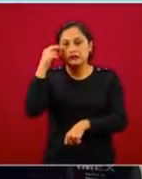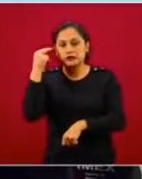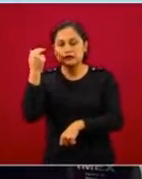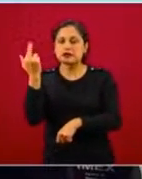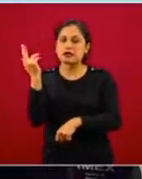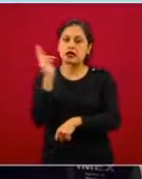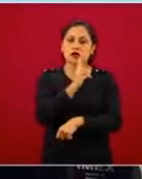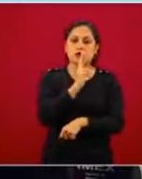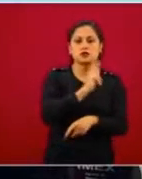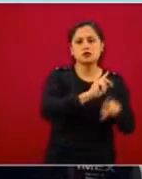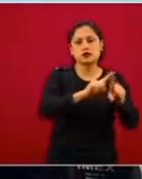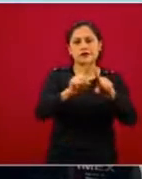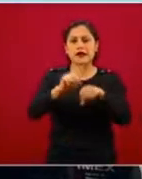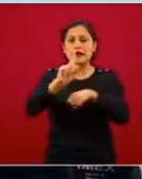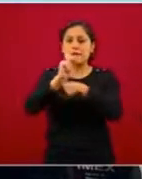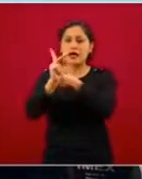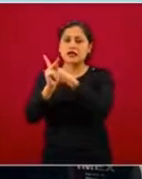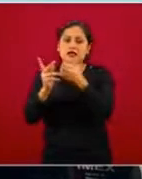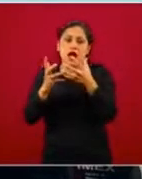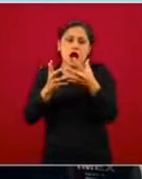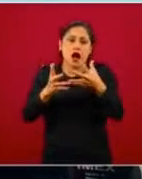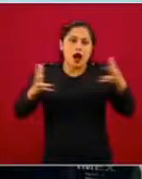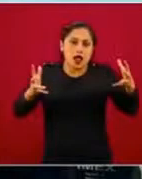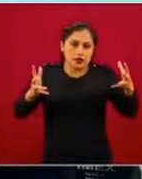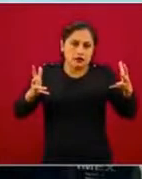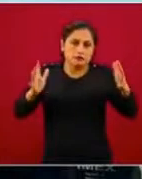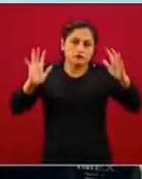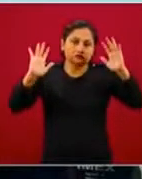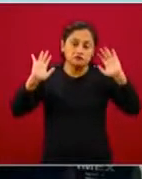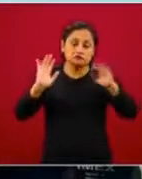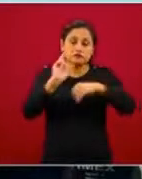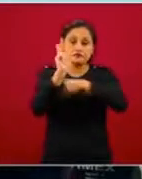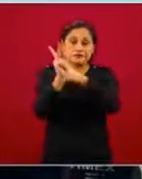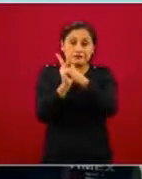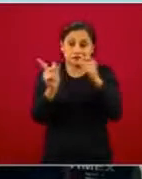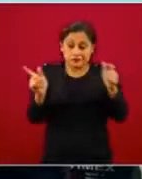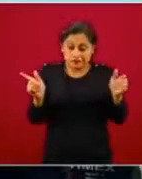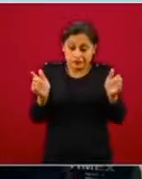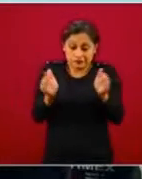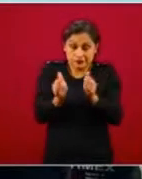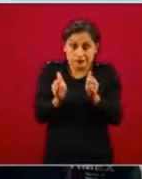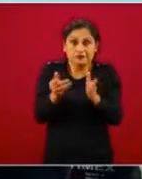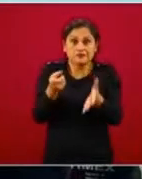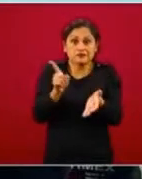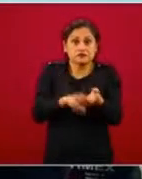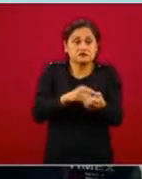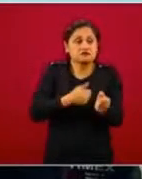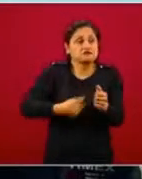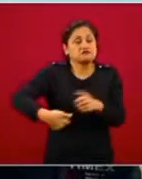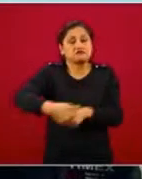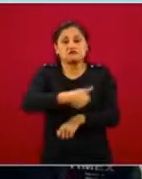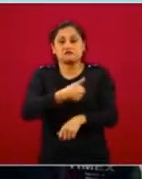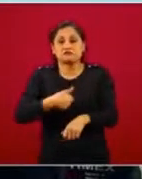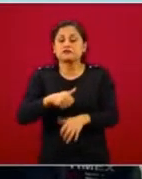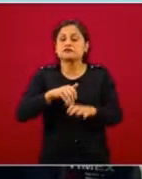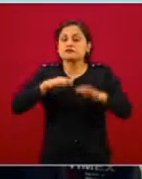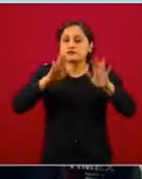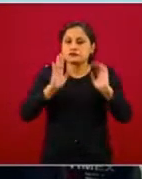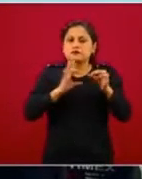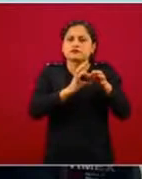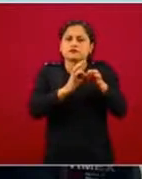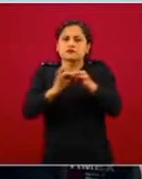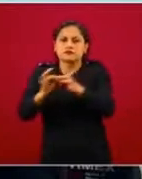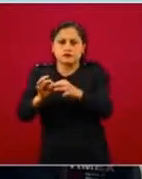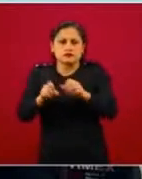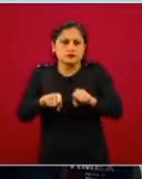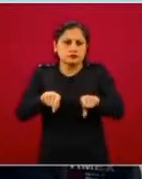Países de India, grandes dimensiones. Países más these are pequeños, huge con mucha countries. movilidad And interna, with smaller finalmente countries tienen where they sincronía have de sus